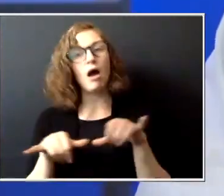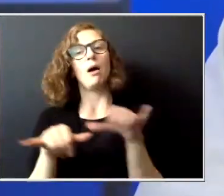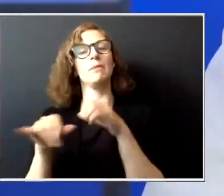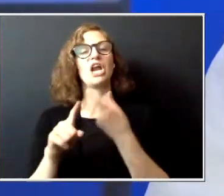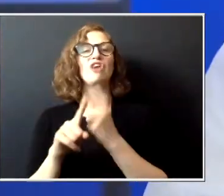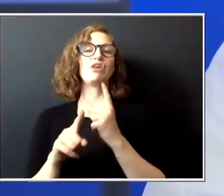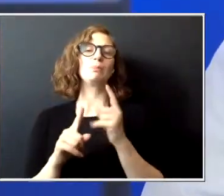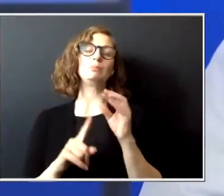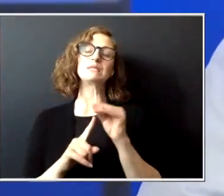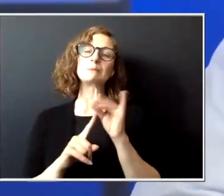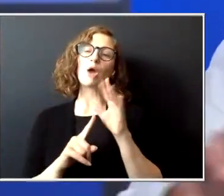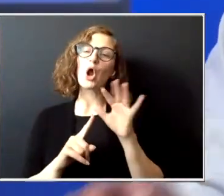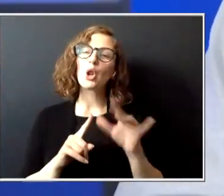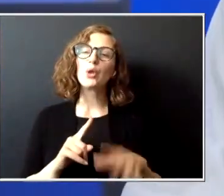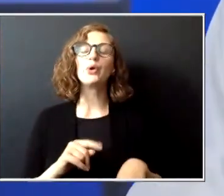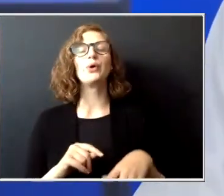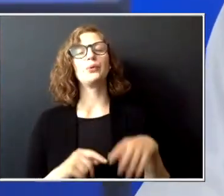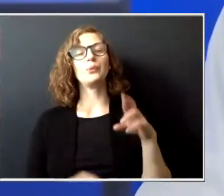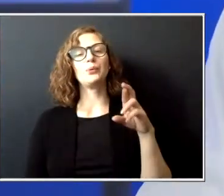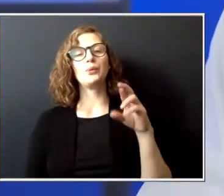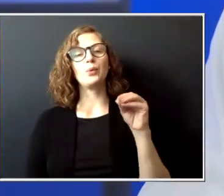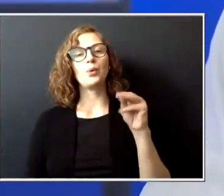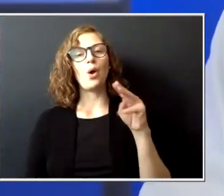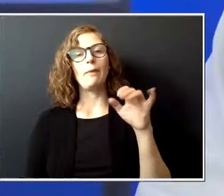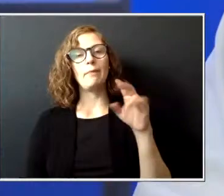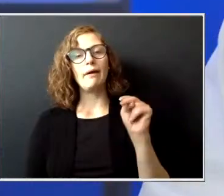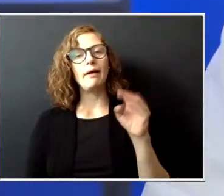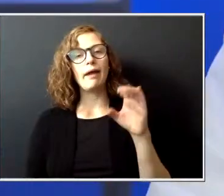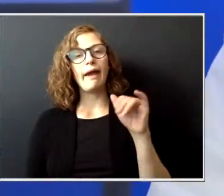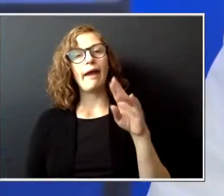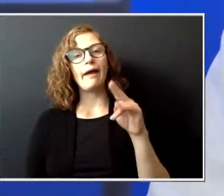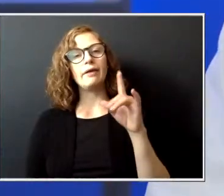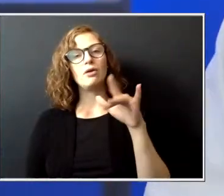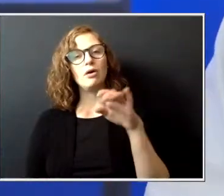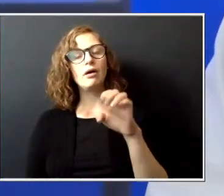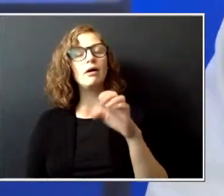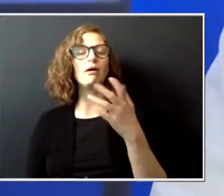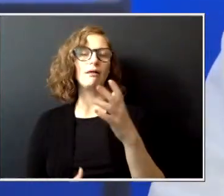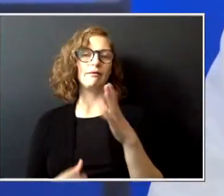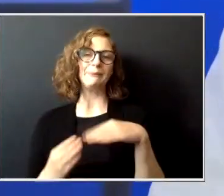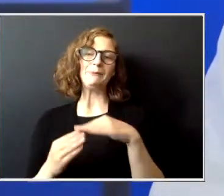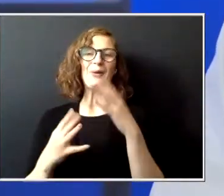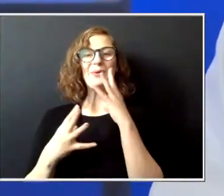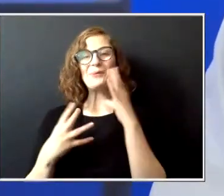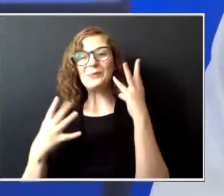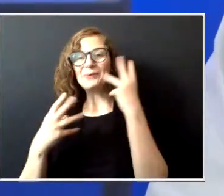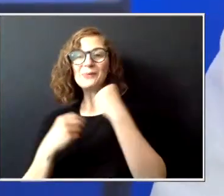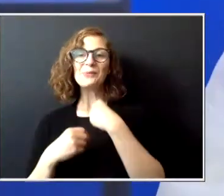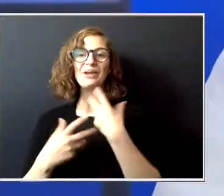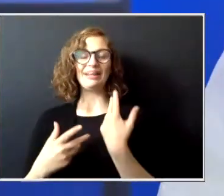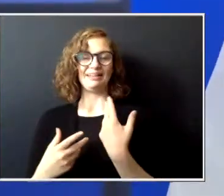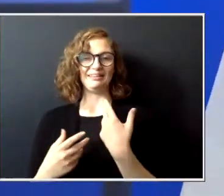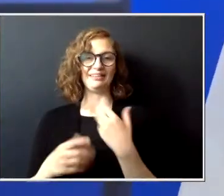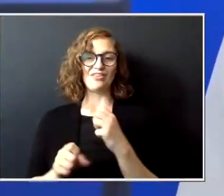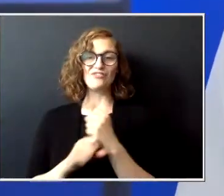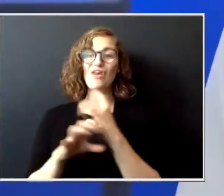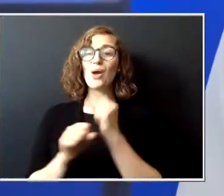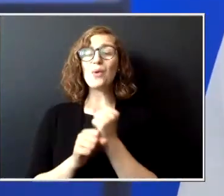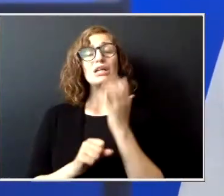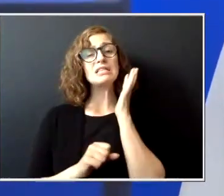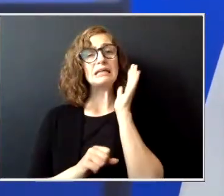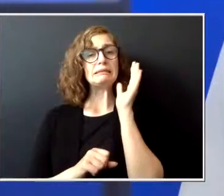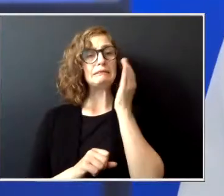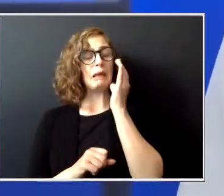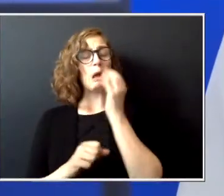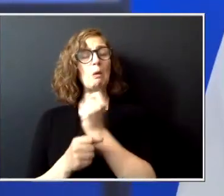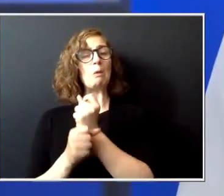other more beautiful looking fireworks, seemingly very safe fireworks, but those are the ones that lead to kind of